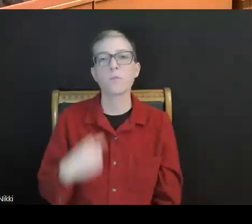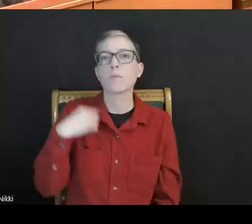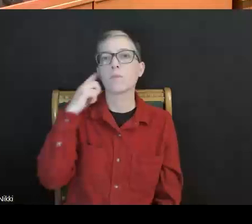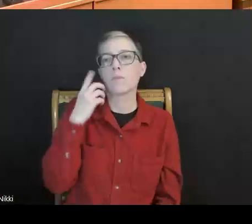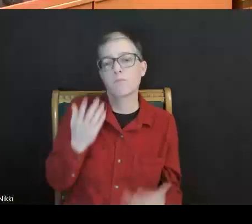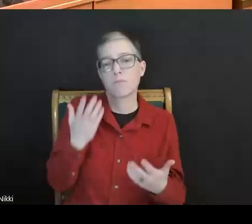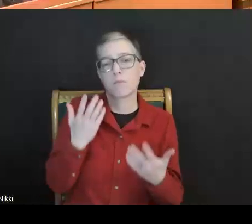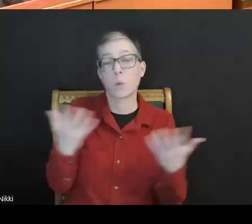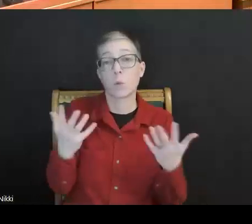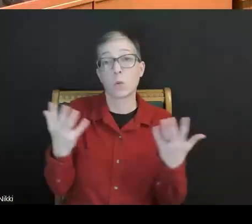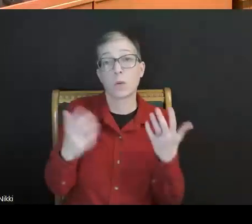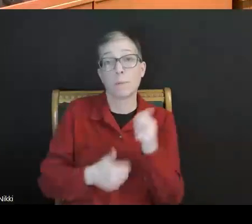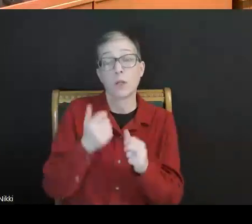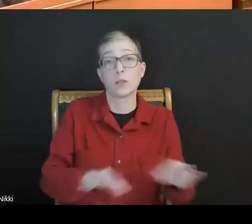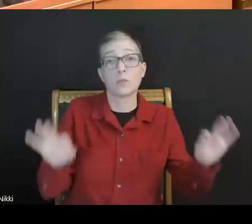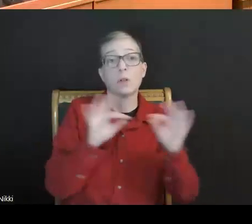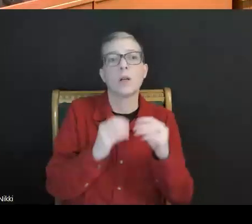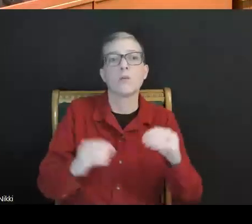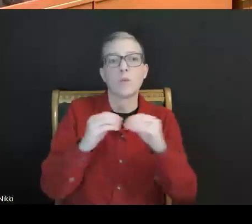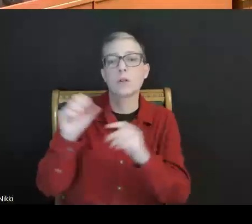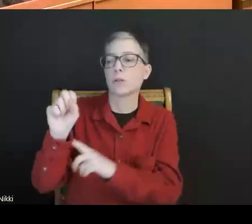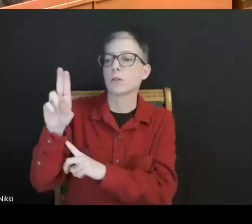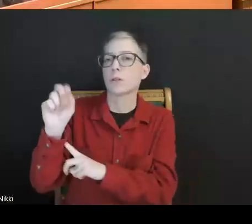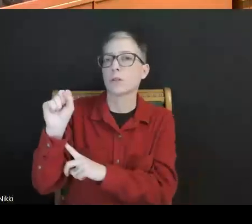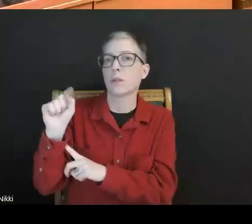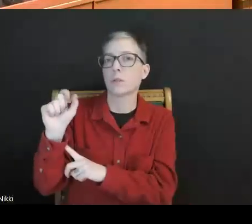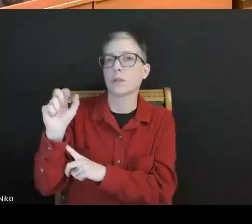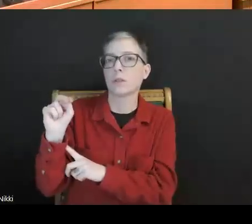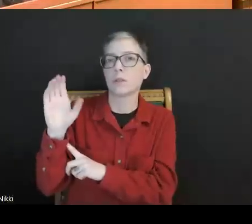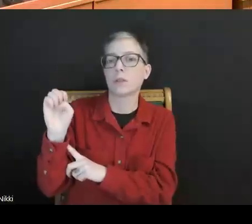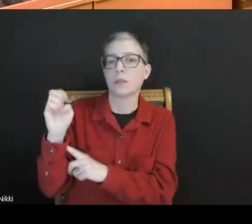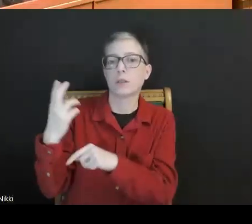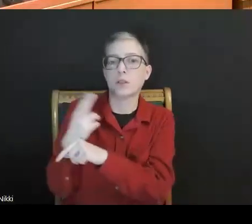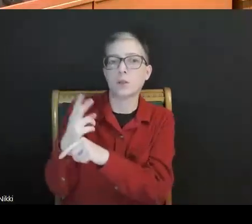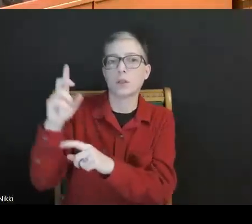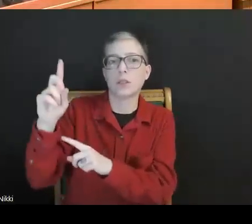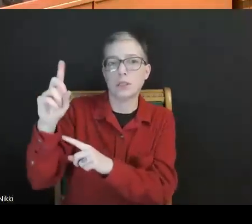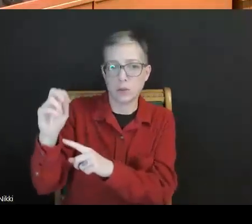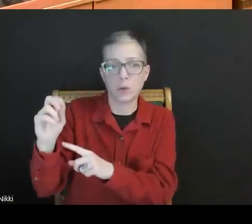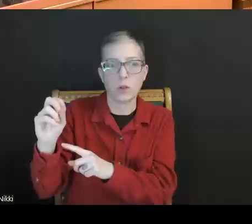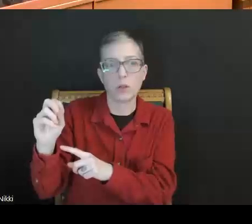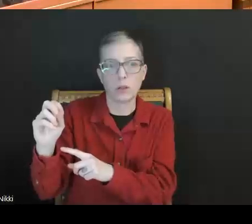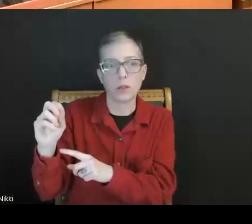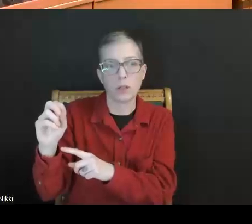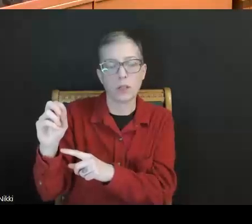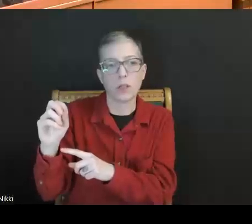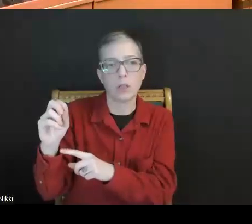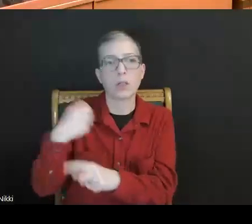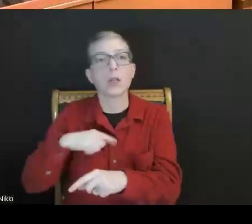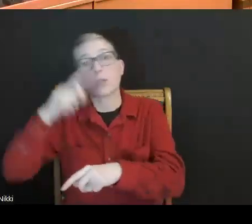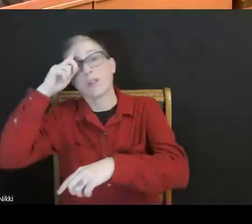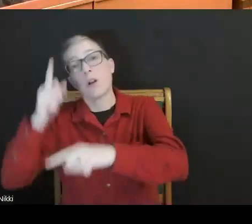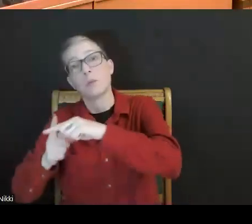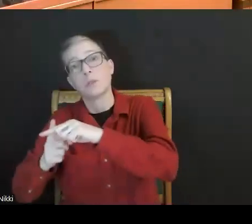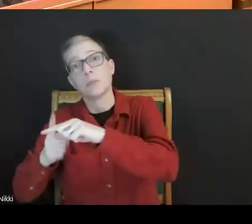is more substance use disorder, dedicated substance disorder treatment within the team. we are really optimistic about having that